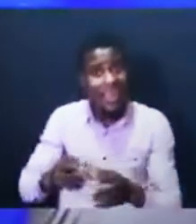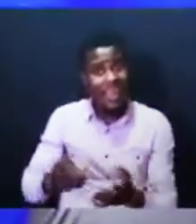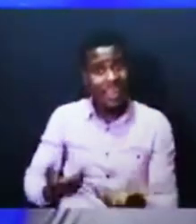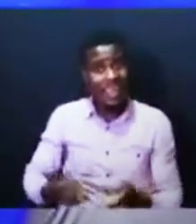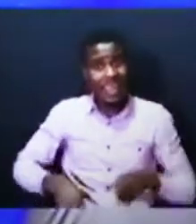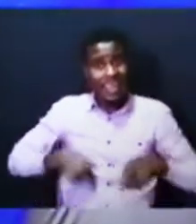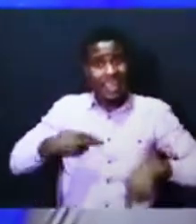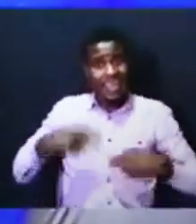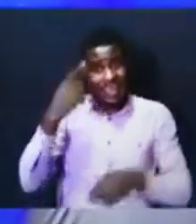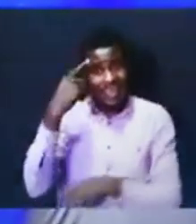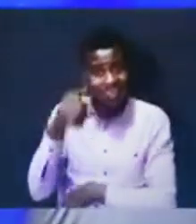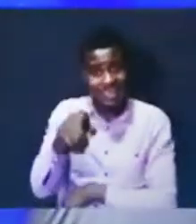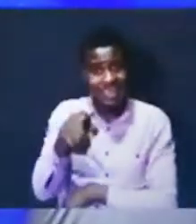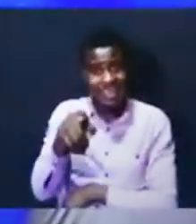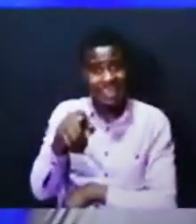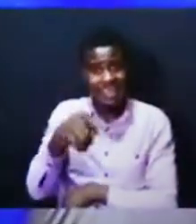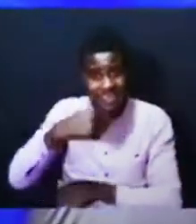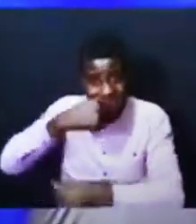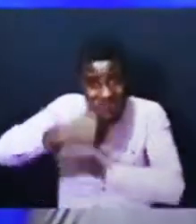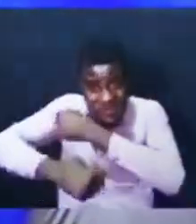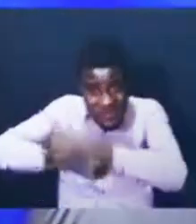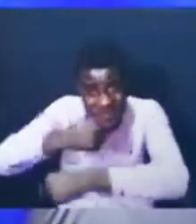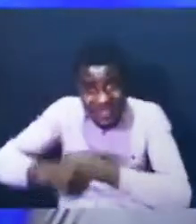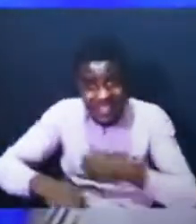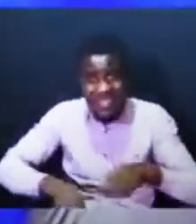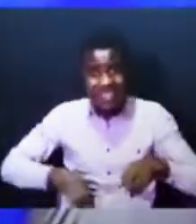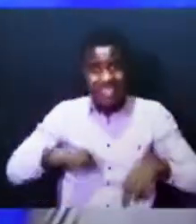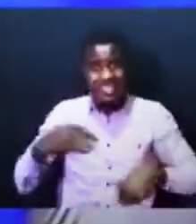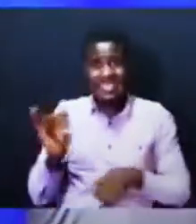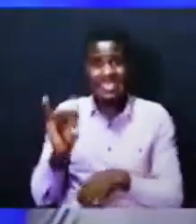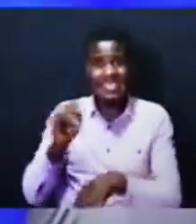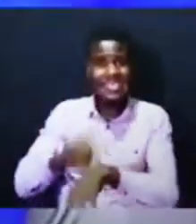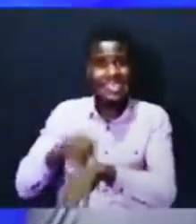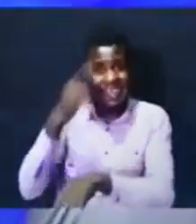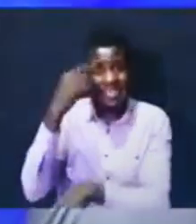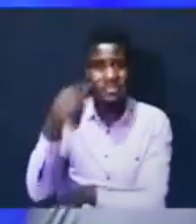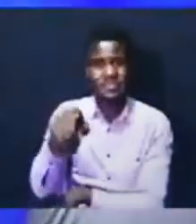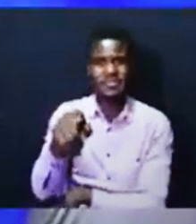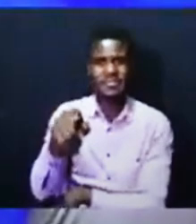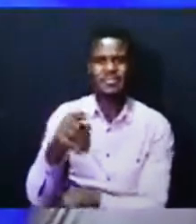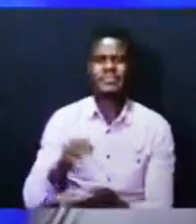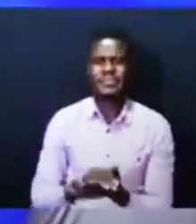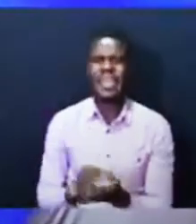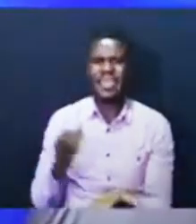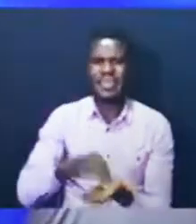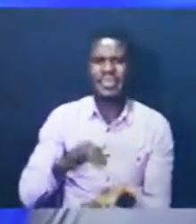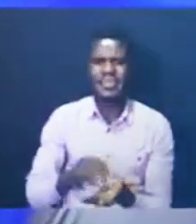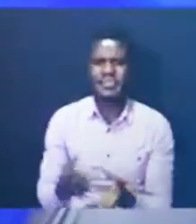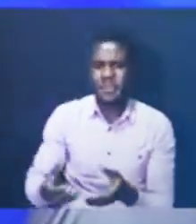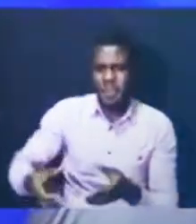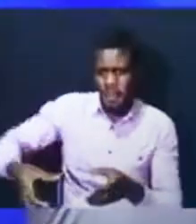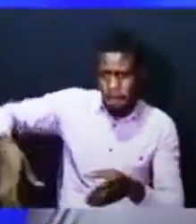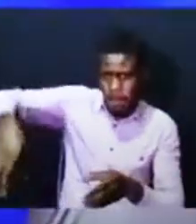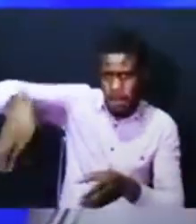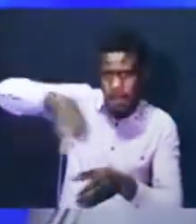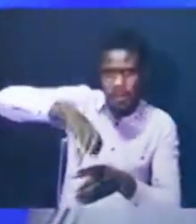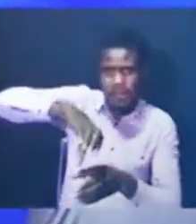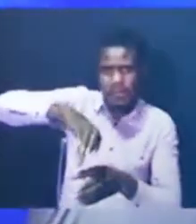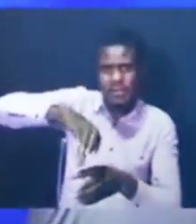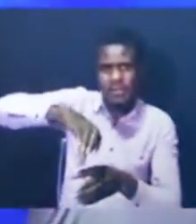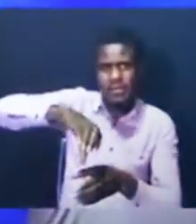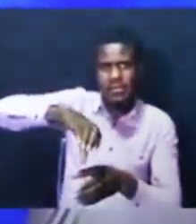you. I fill up in my flesh what is lacking in regards to